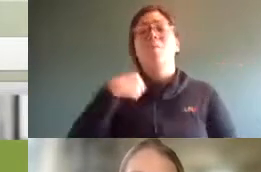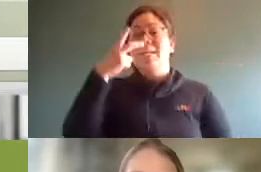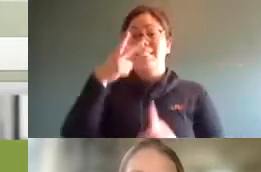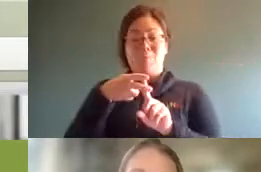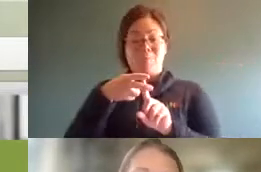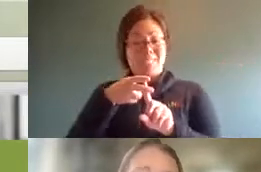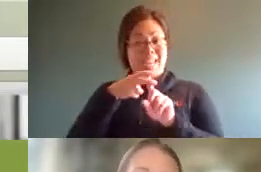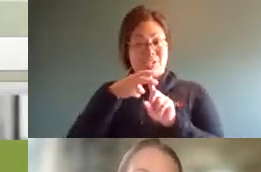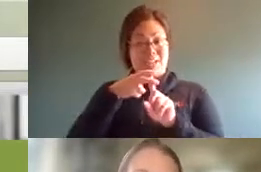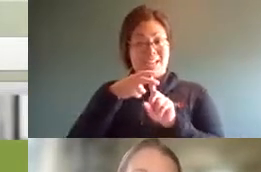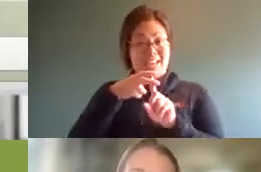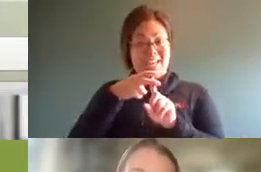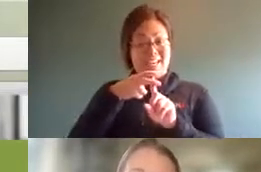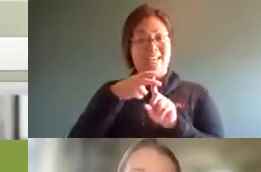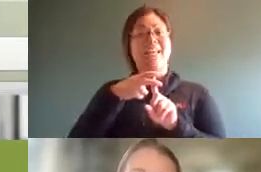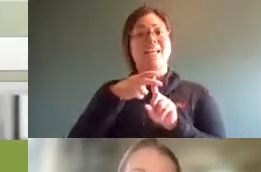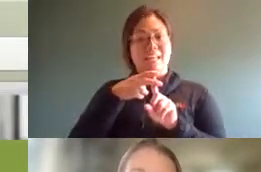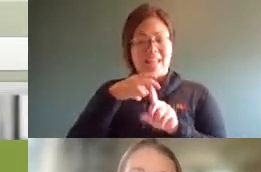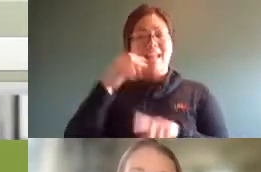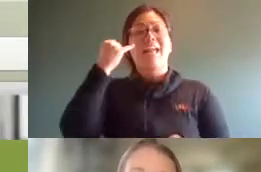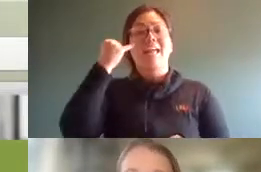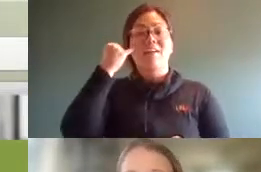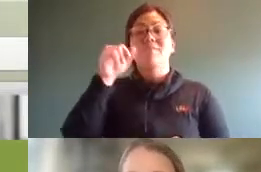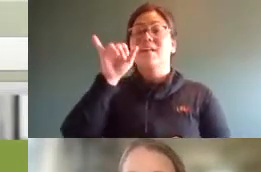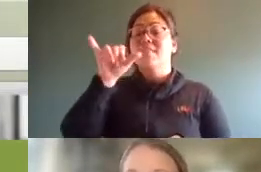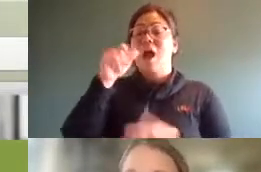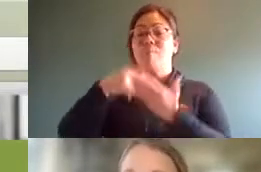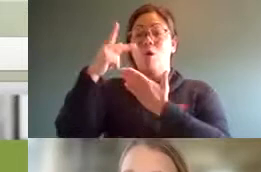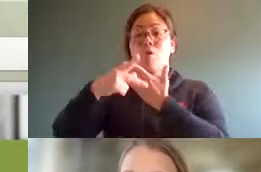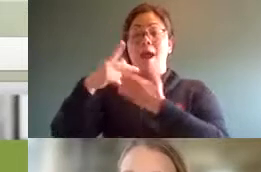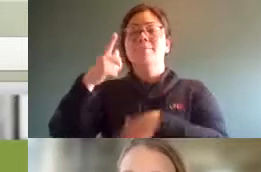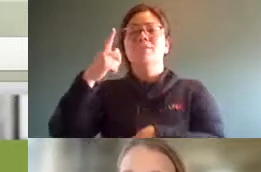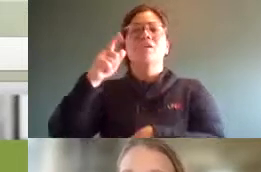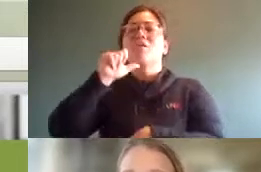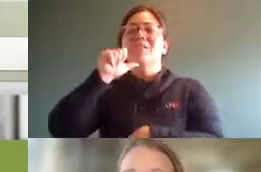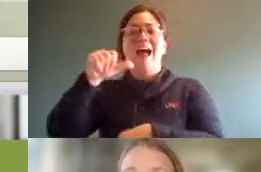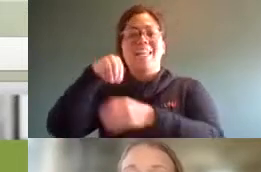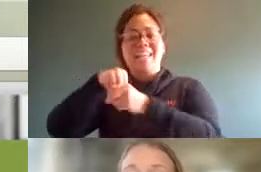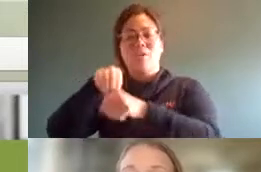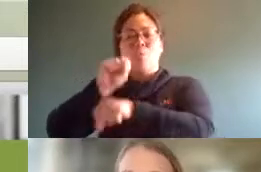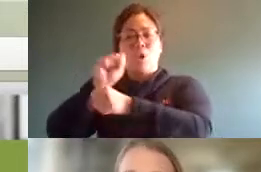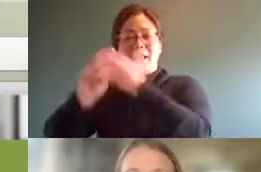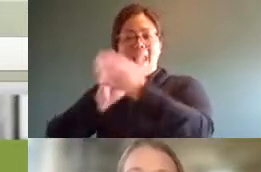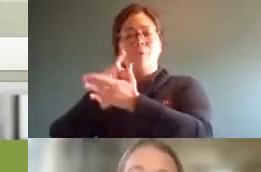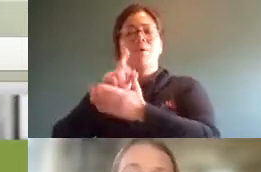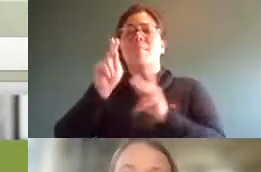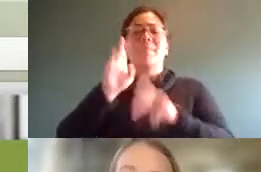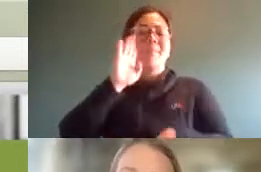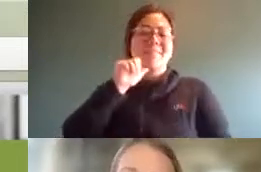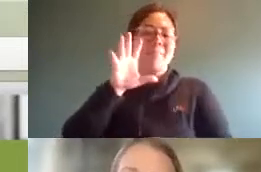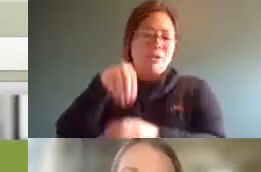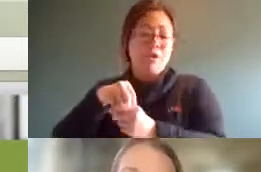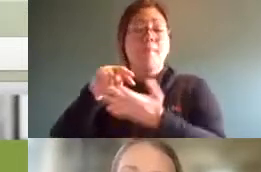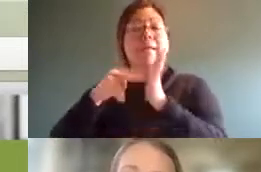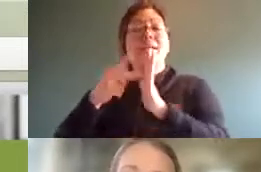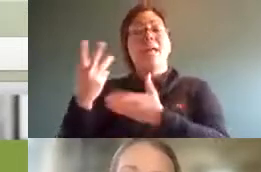those programs drop if those programs are offered outside of normal work hours. So including it during their normal